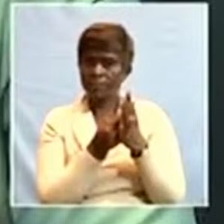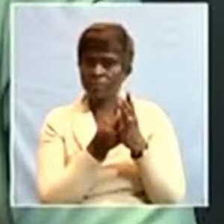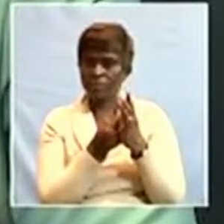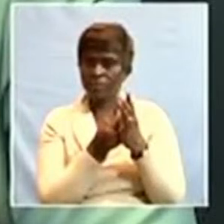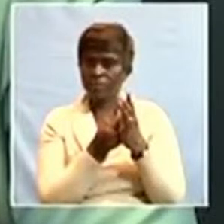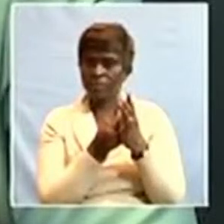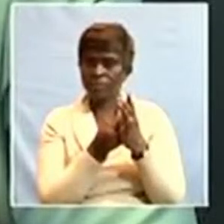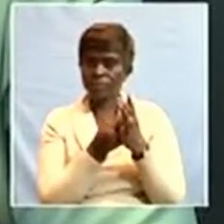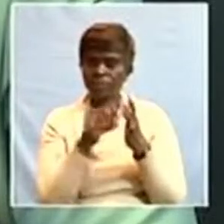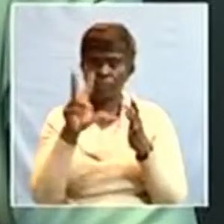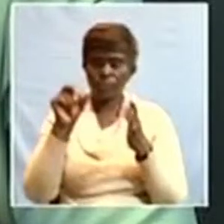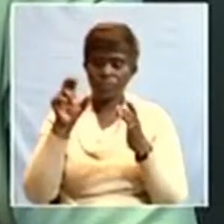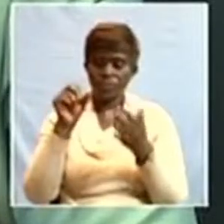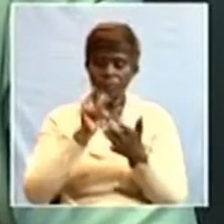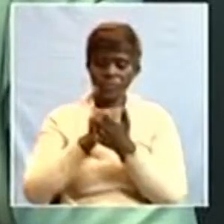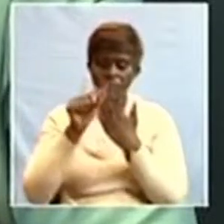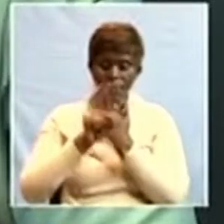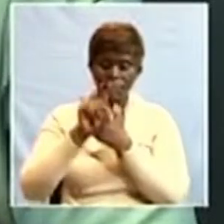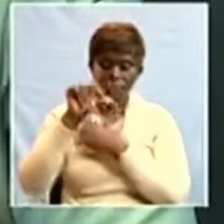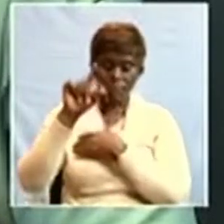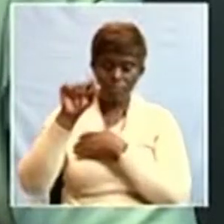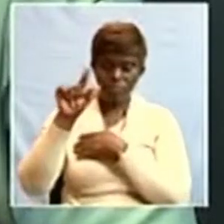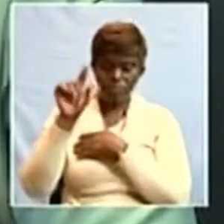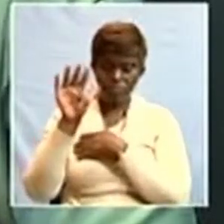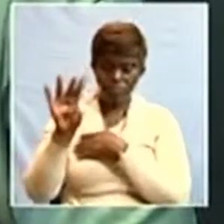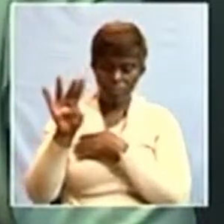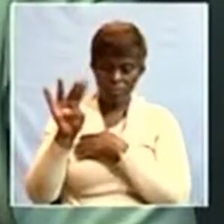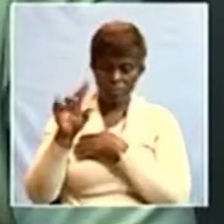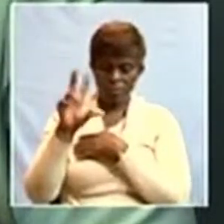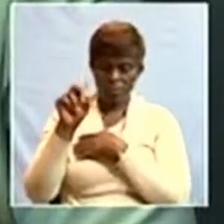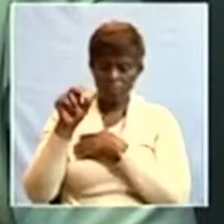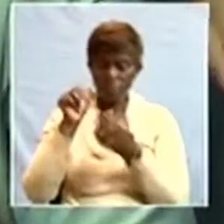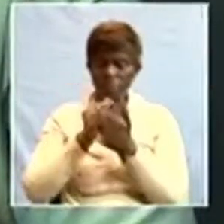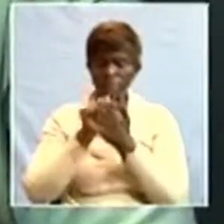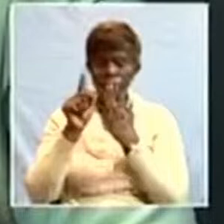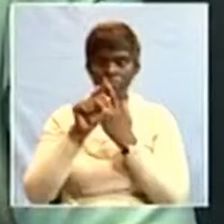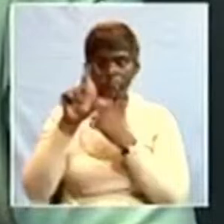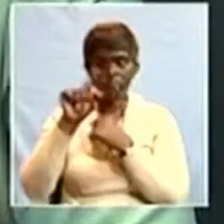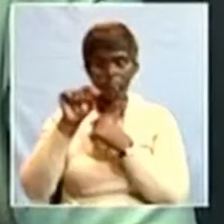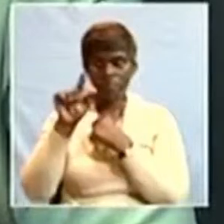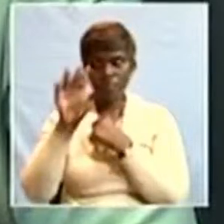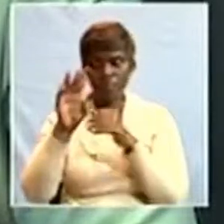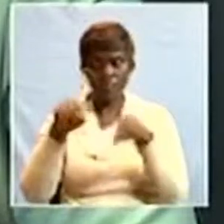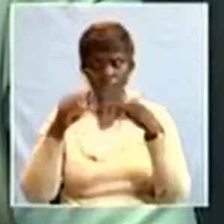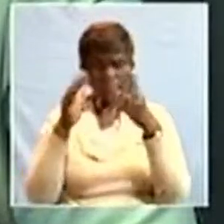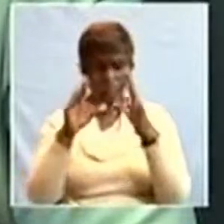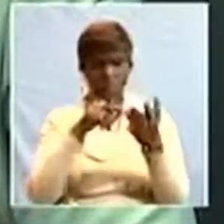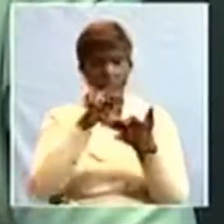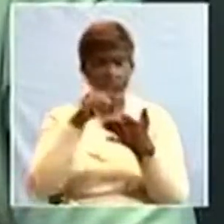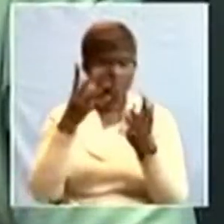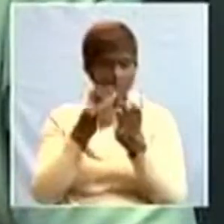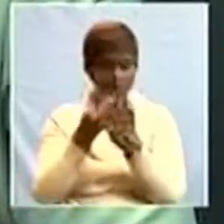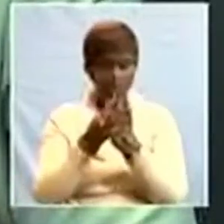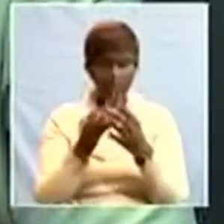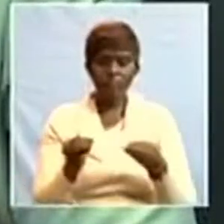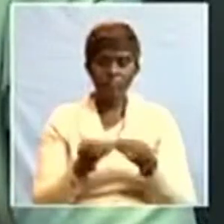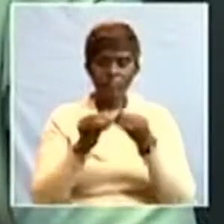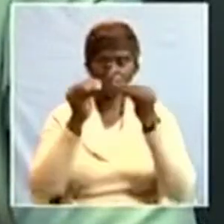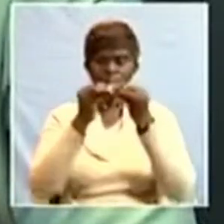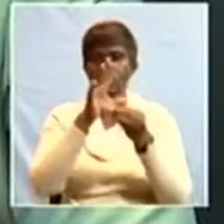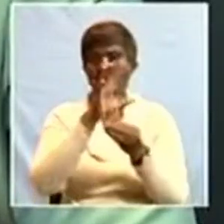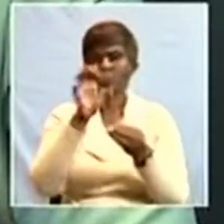as of 30th April 2024, the supplier paid amount totaling to